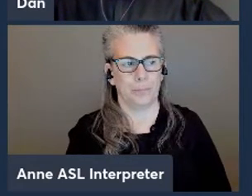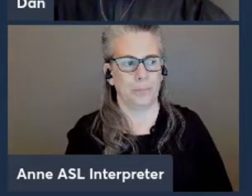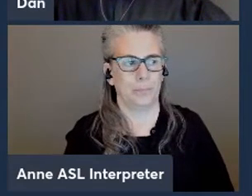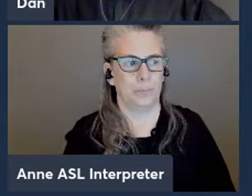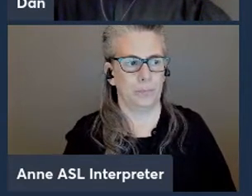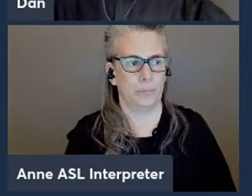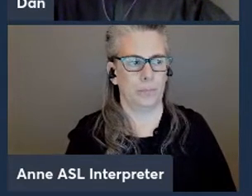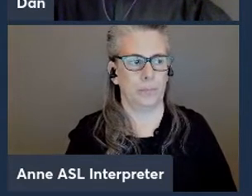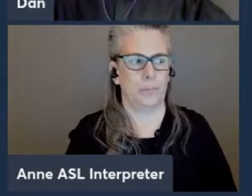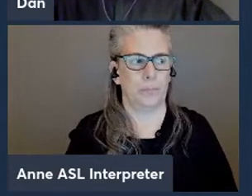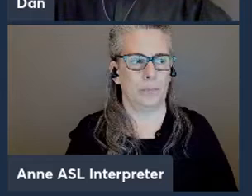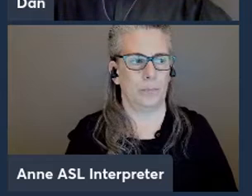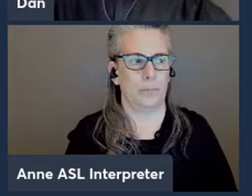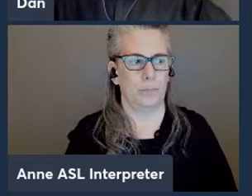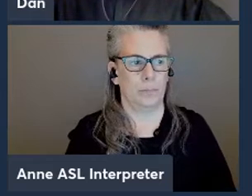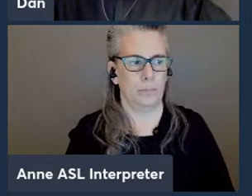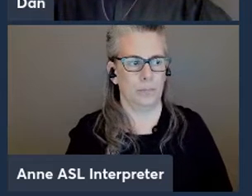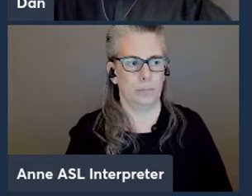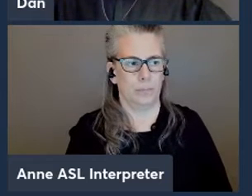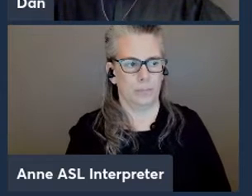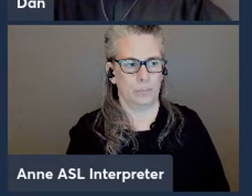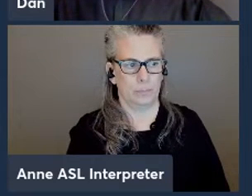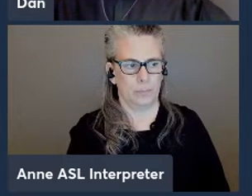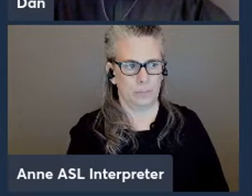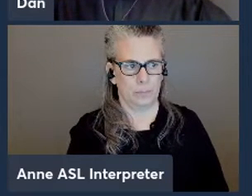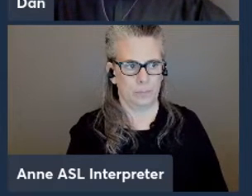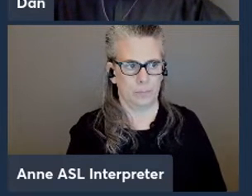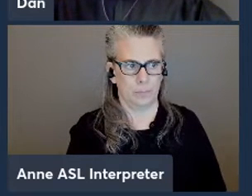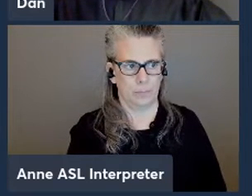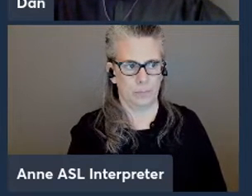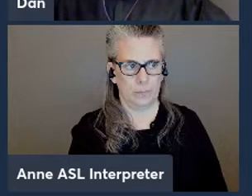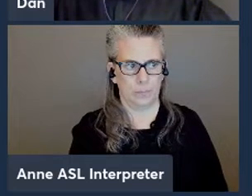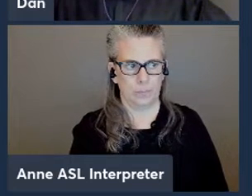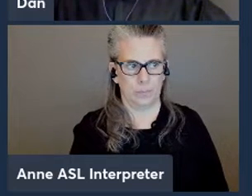So this is currently loading the errors coming from